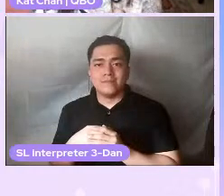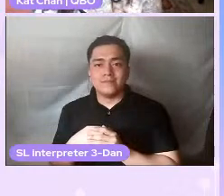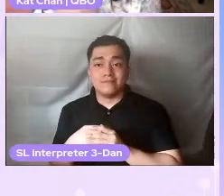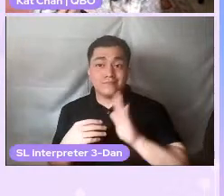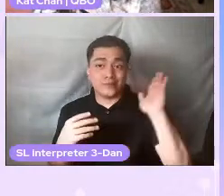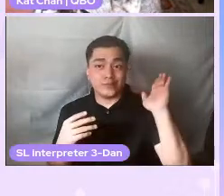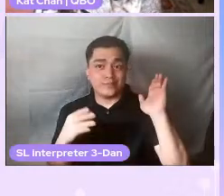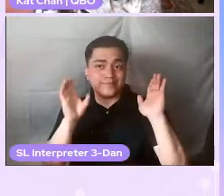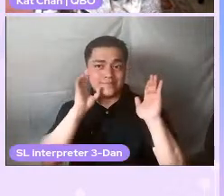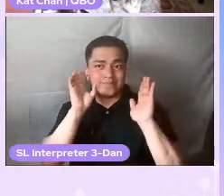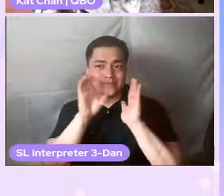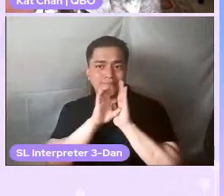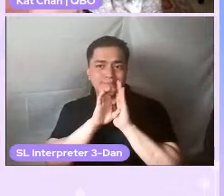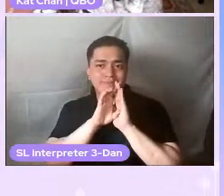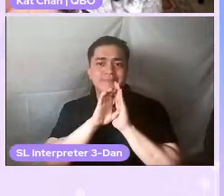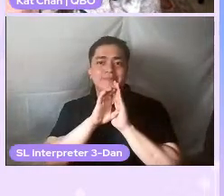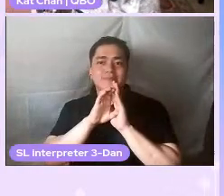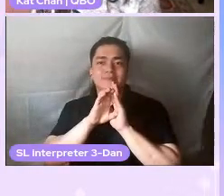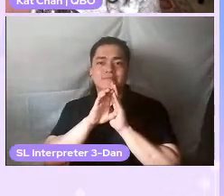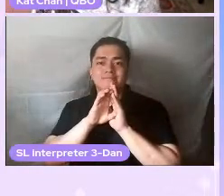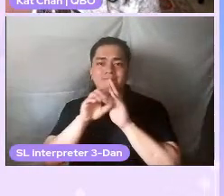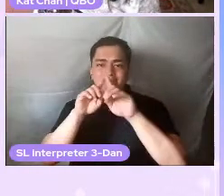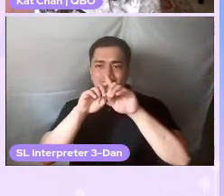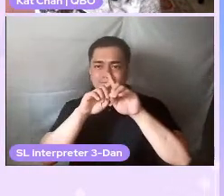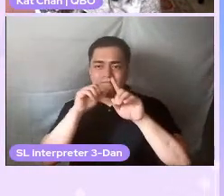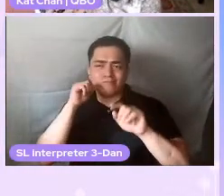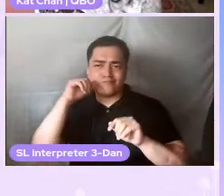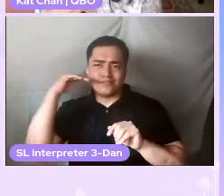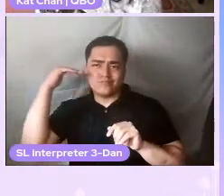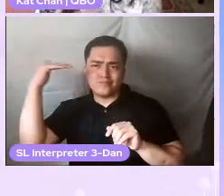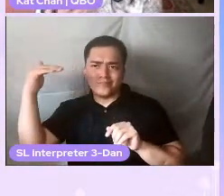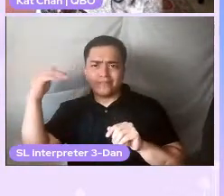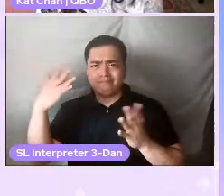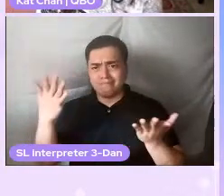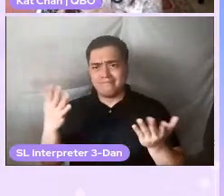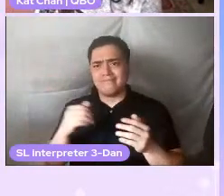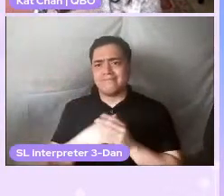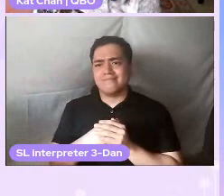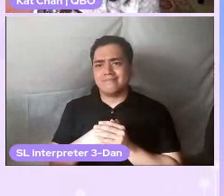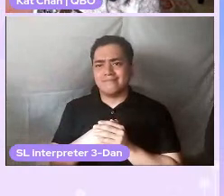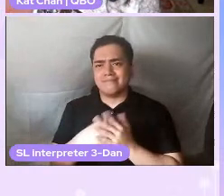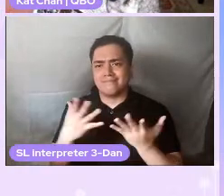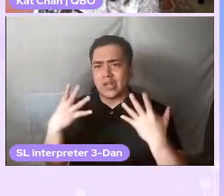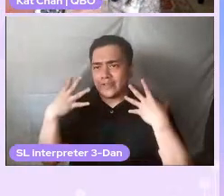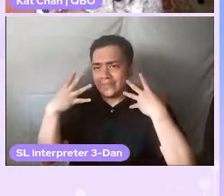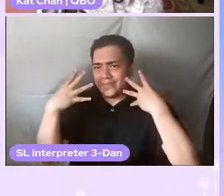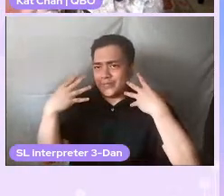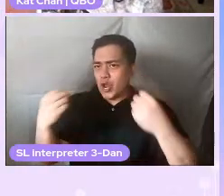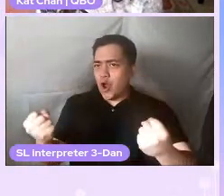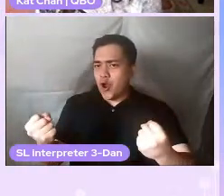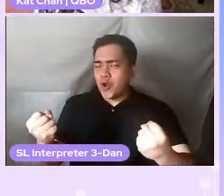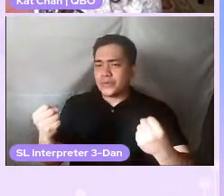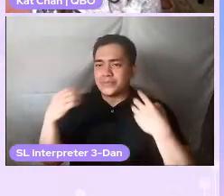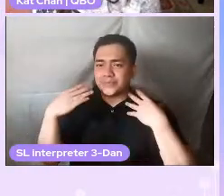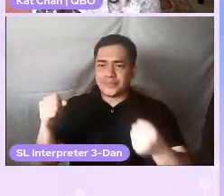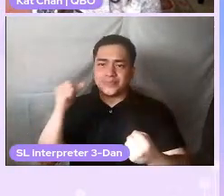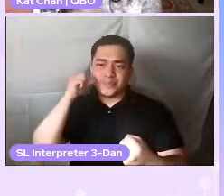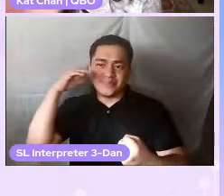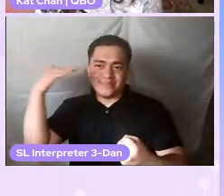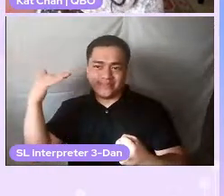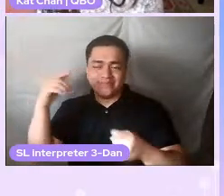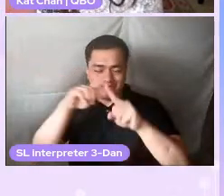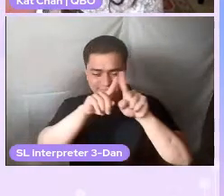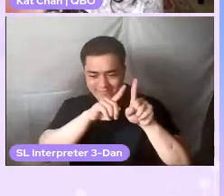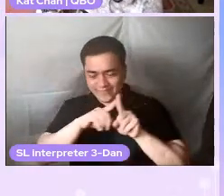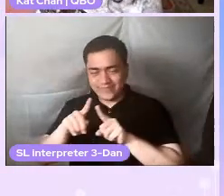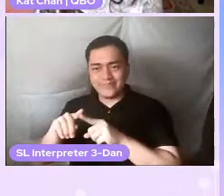So, you know, when you talk about Pinay Shiros, I think we have a lot of very strong female examples, right, in different fields. So our